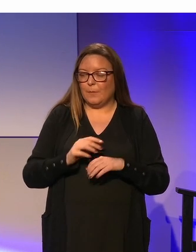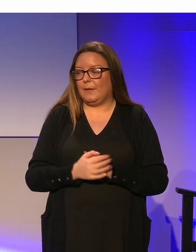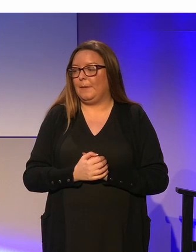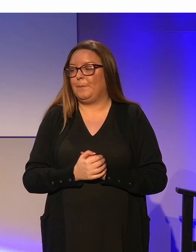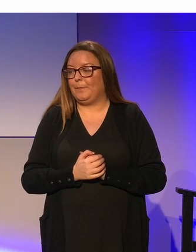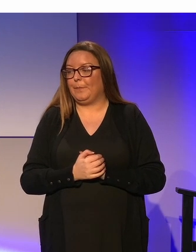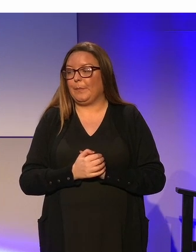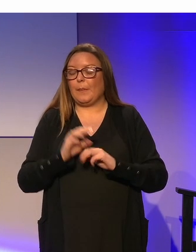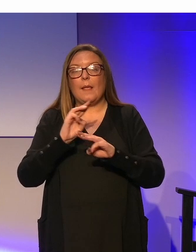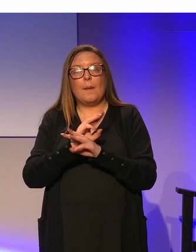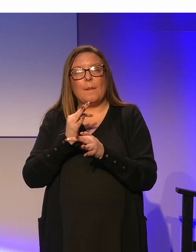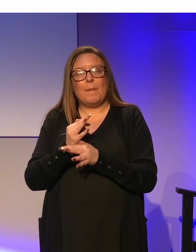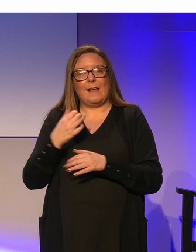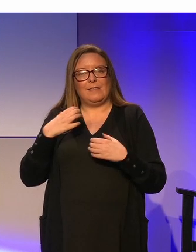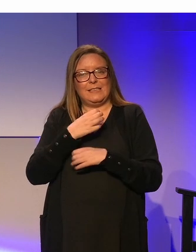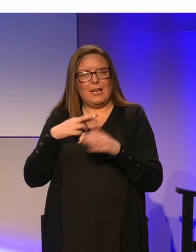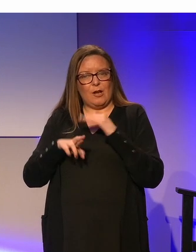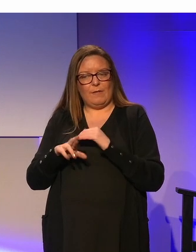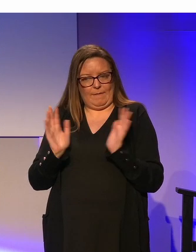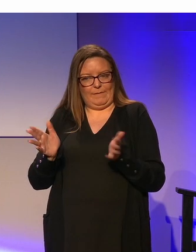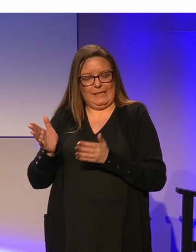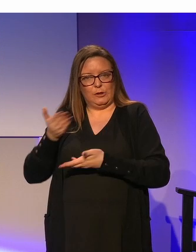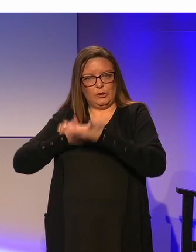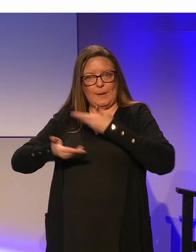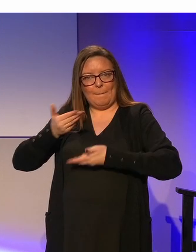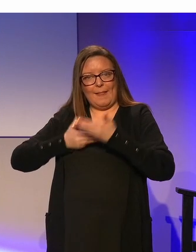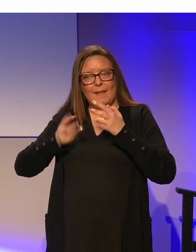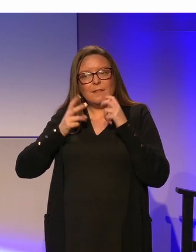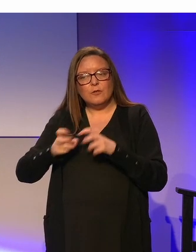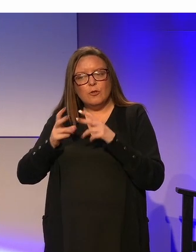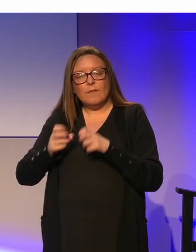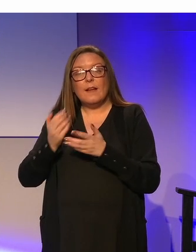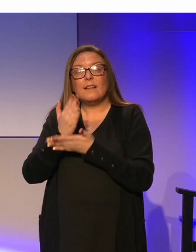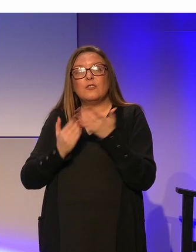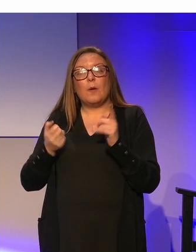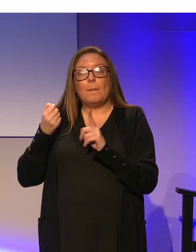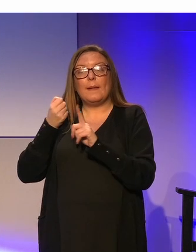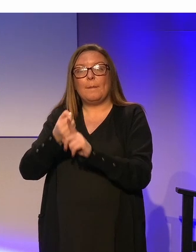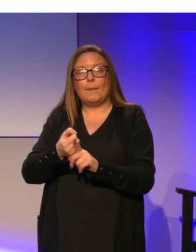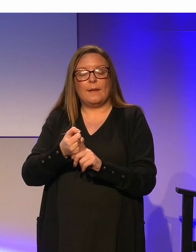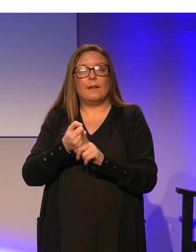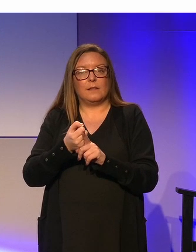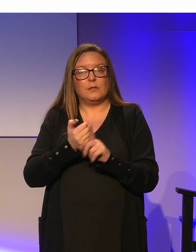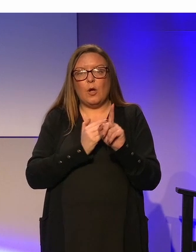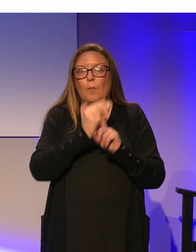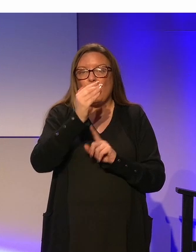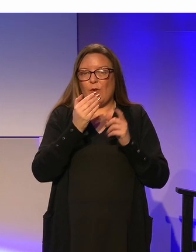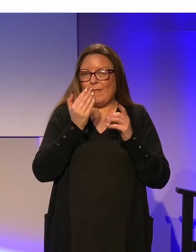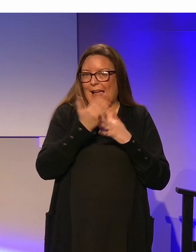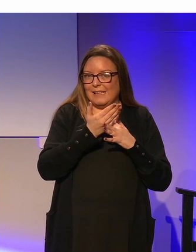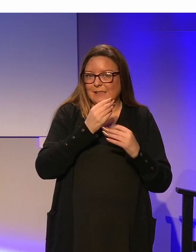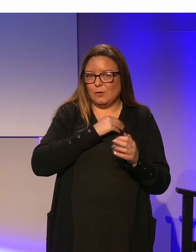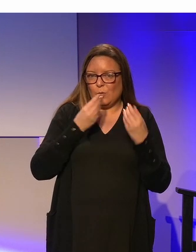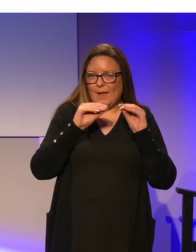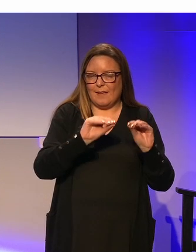Parents carers also explained in the survey that some of those impacts were around improved access to